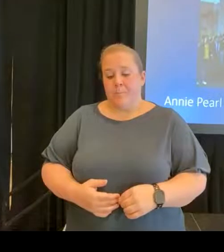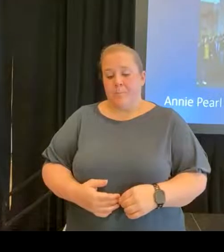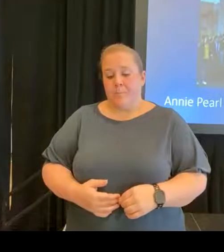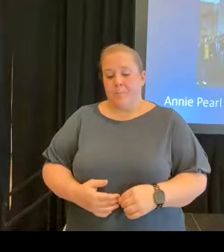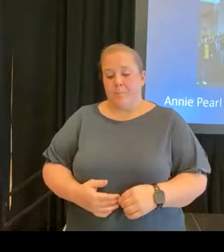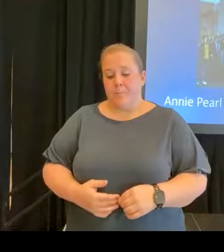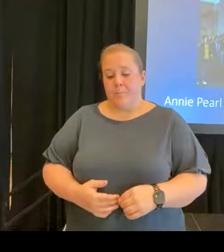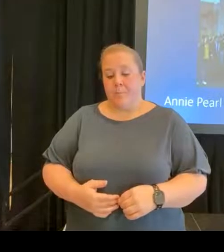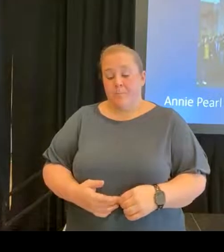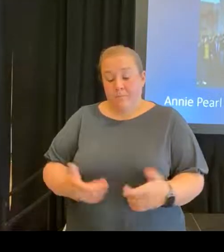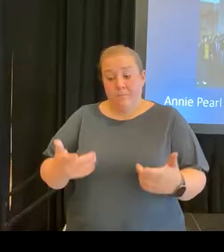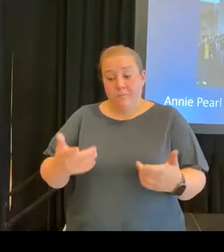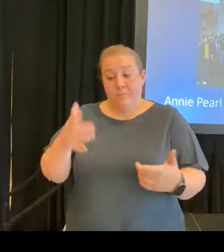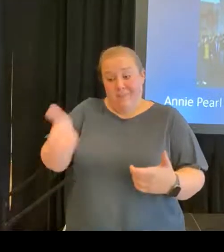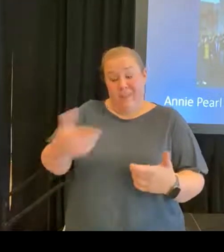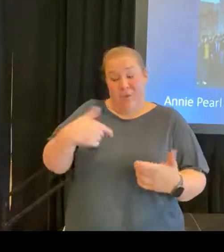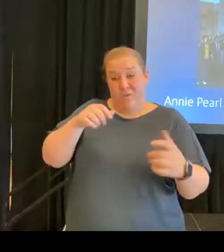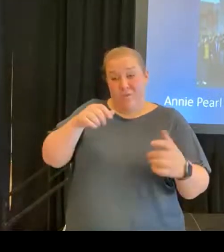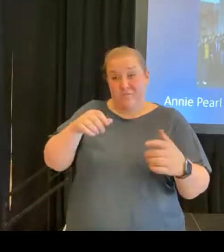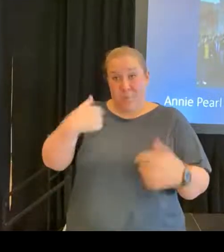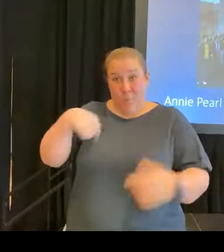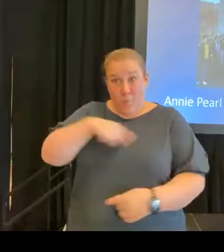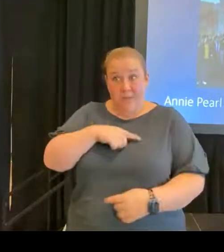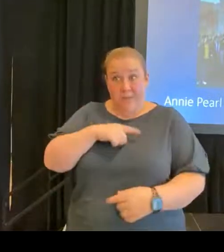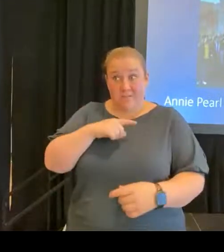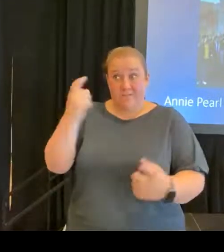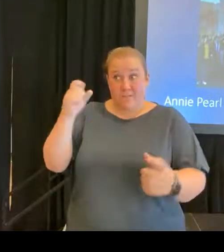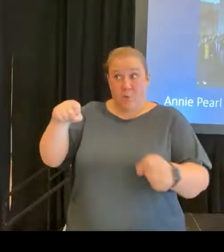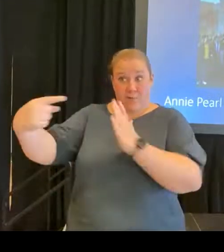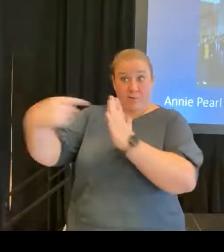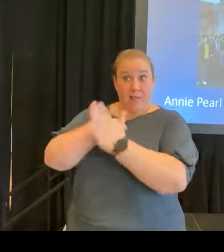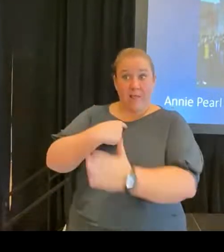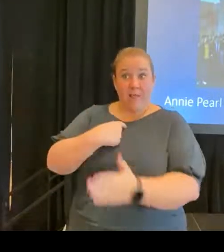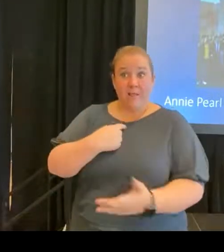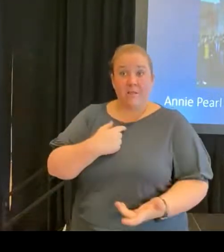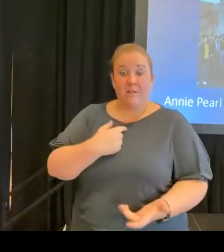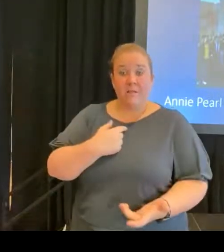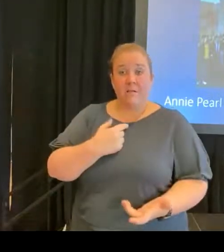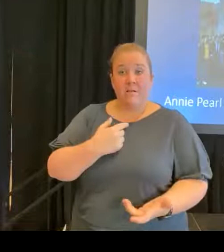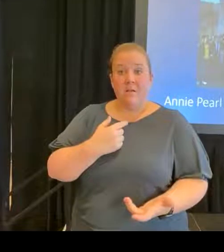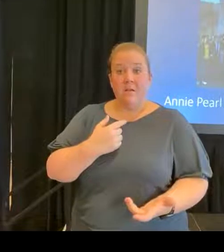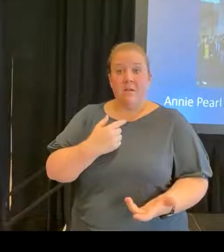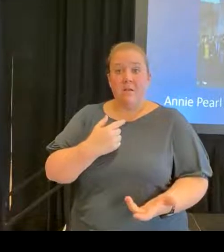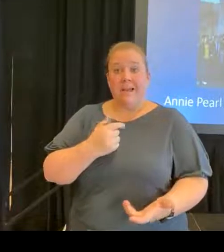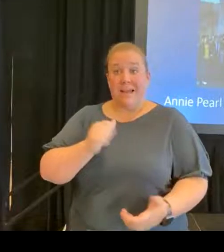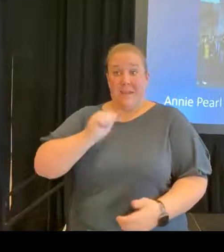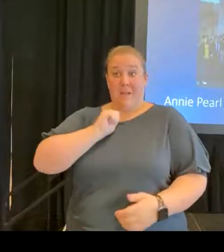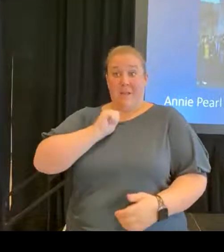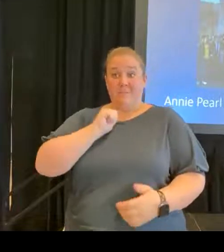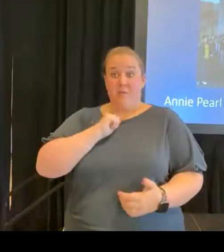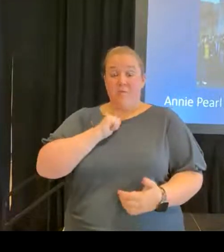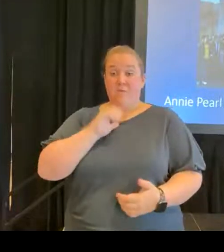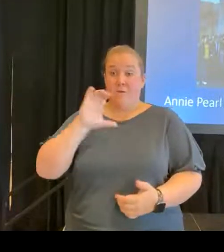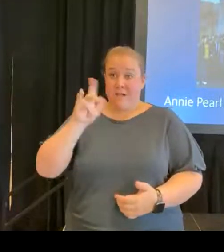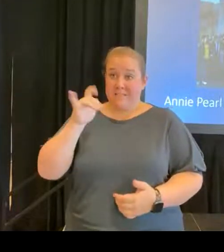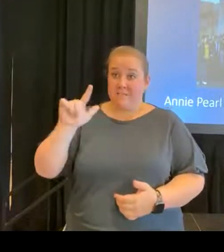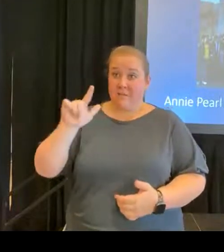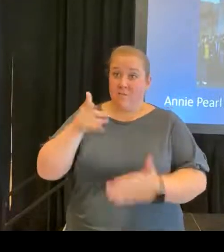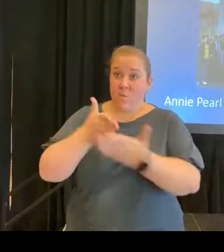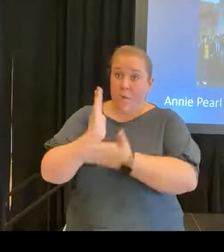we could have been killed there. If we had, I'm saying, I just didn't know the day. And me being a civil